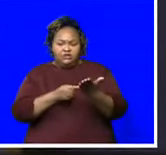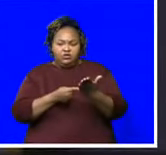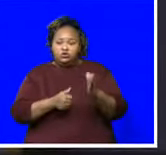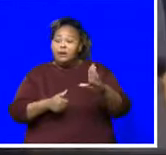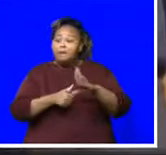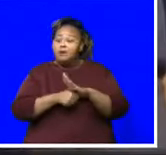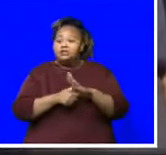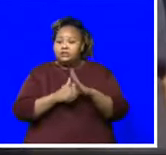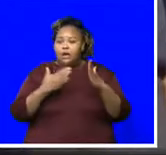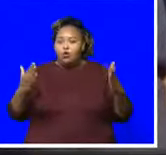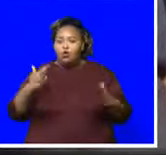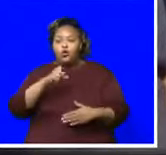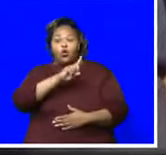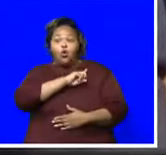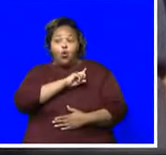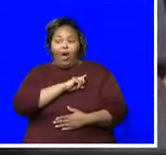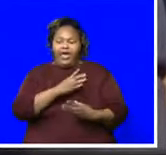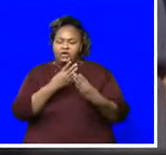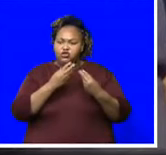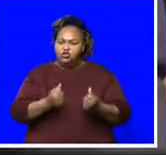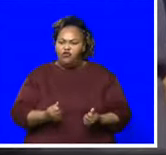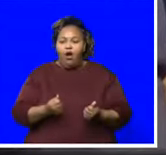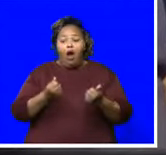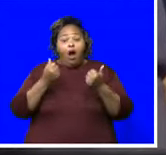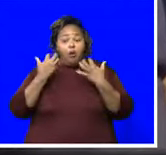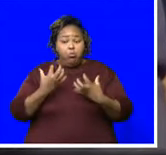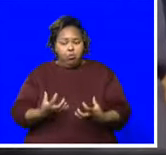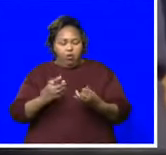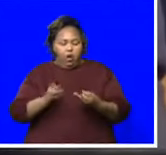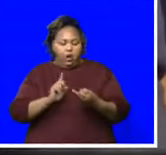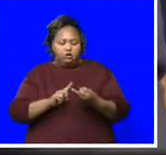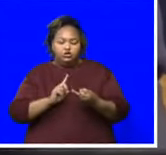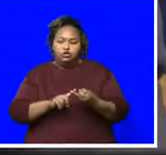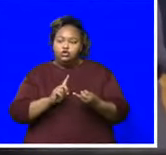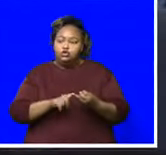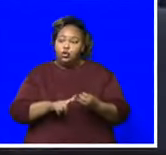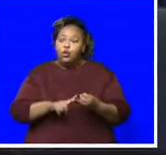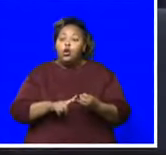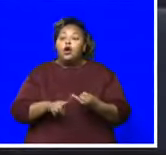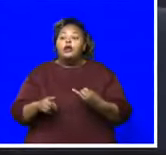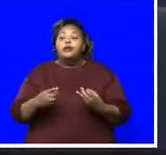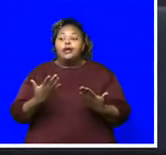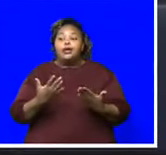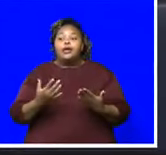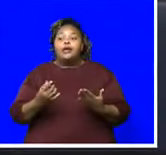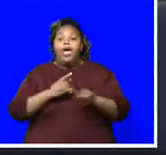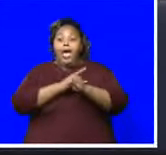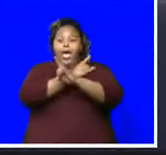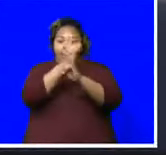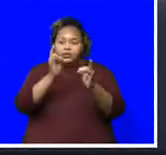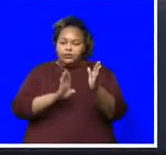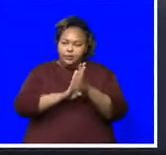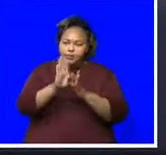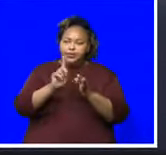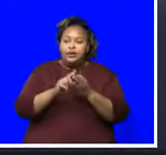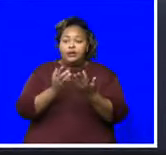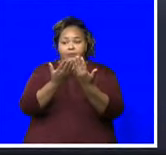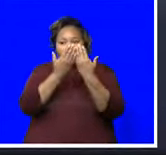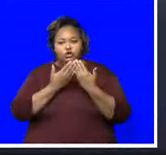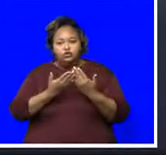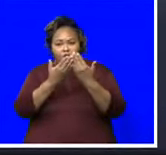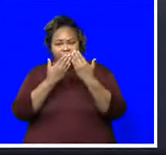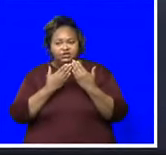a vital role in reducing poverty, extending health services, and also expanding education opportunities. We